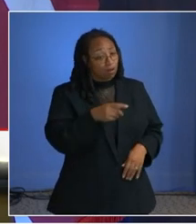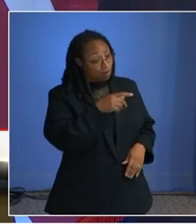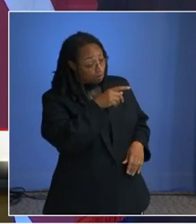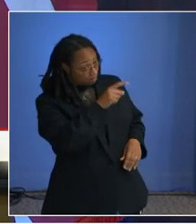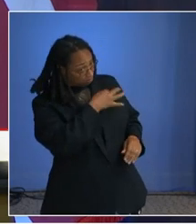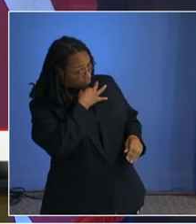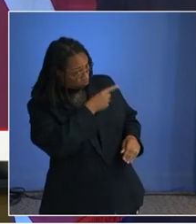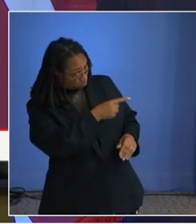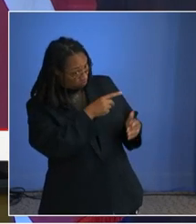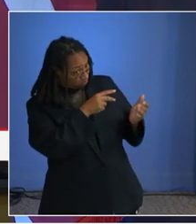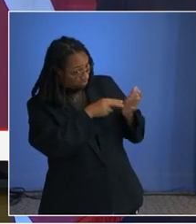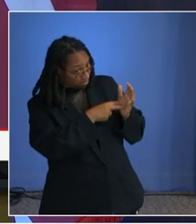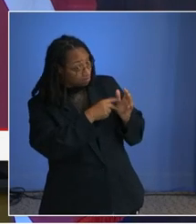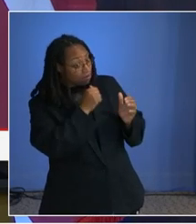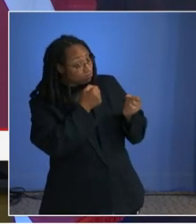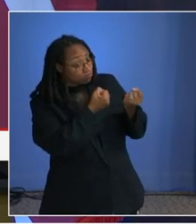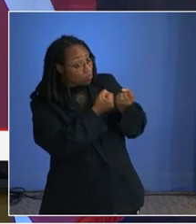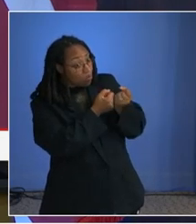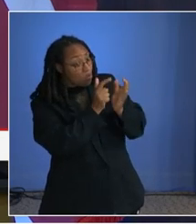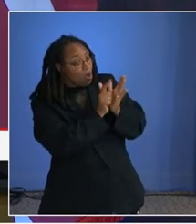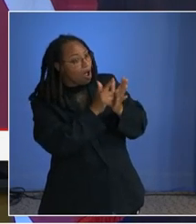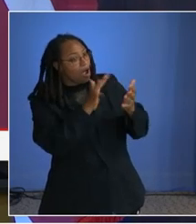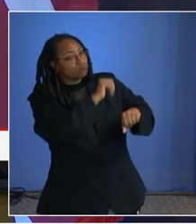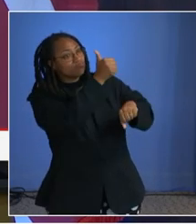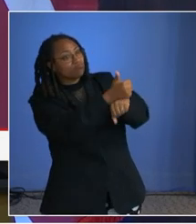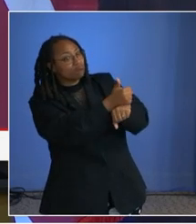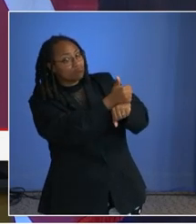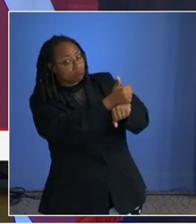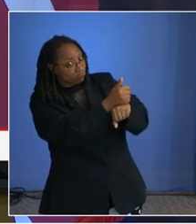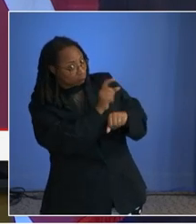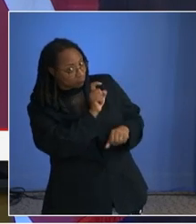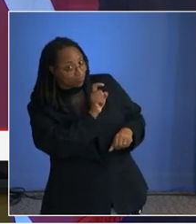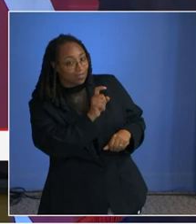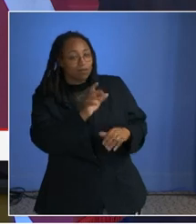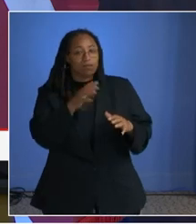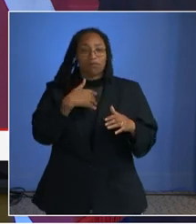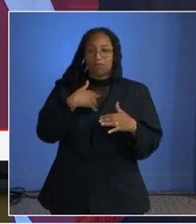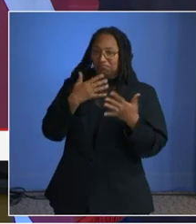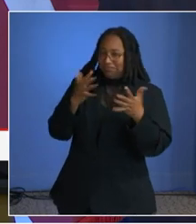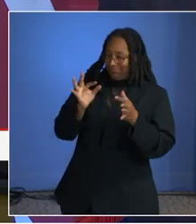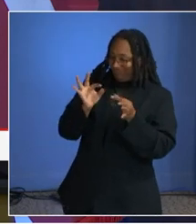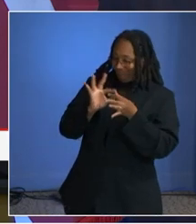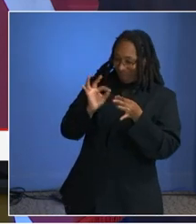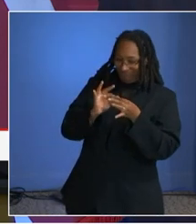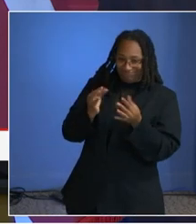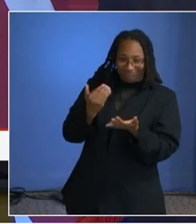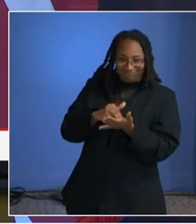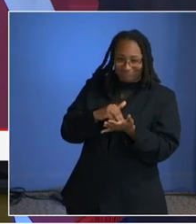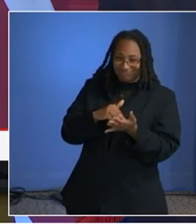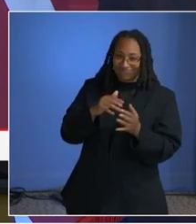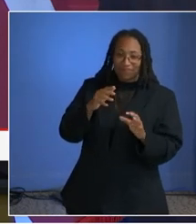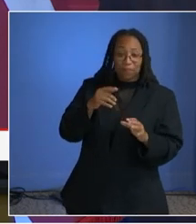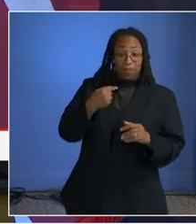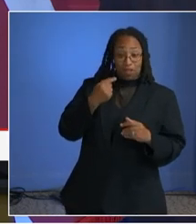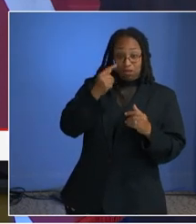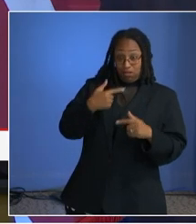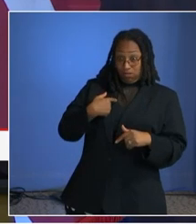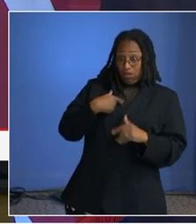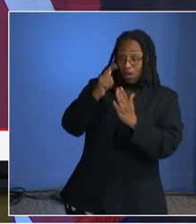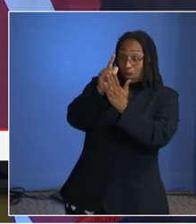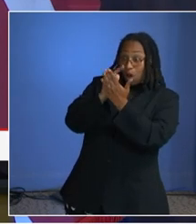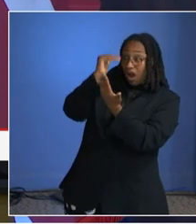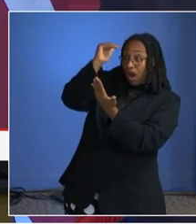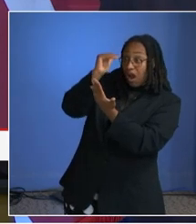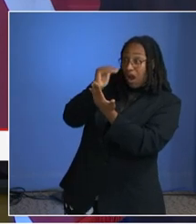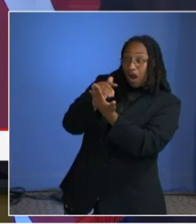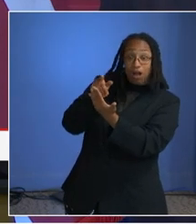law and public safety, to have a package of reforms to address them. But as far as executive branch hiring and some of the programs you have going